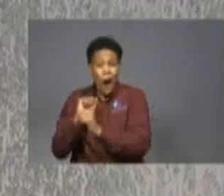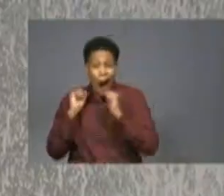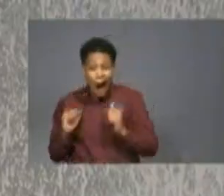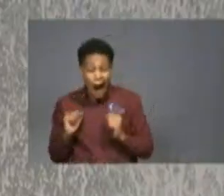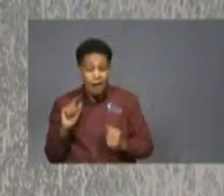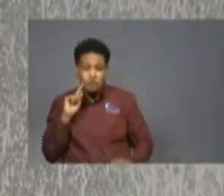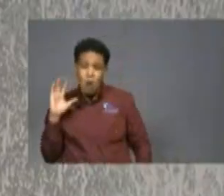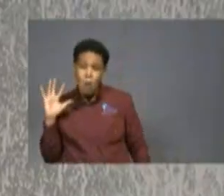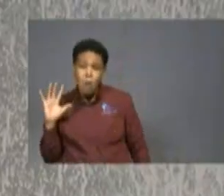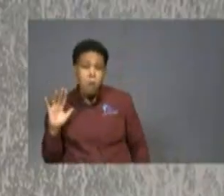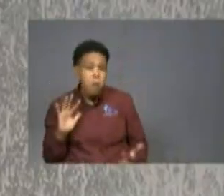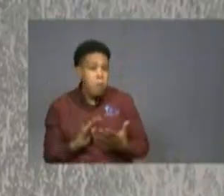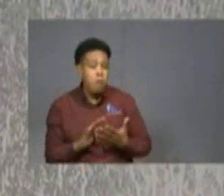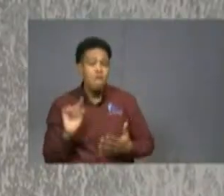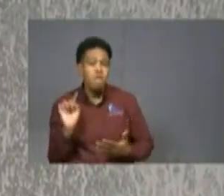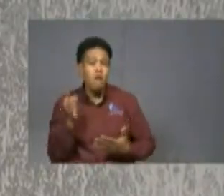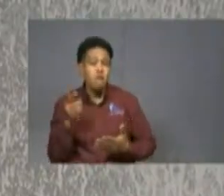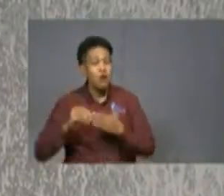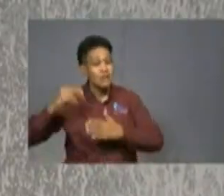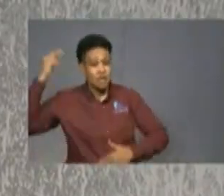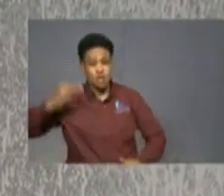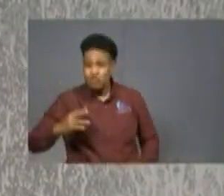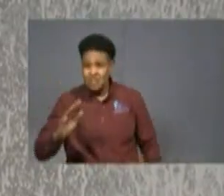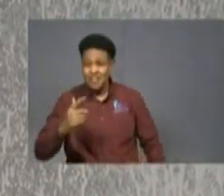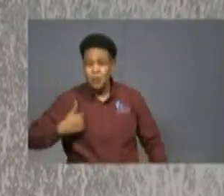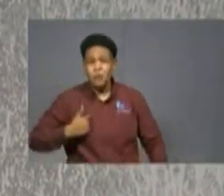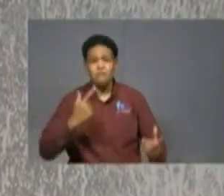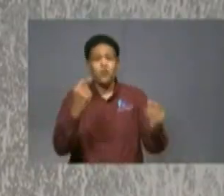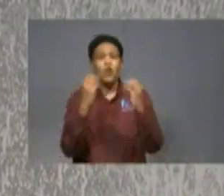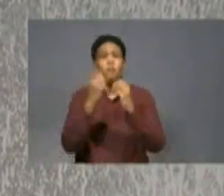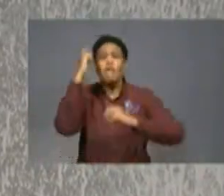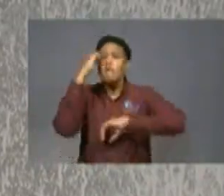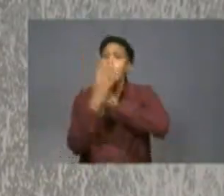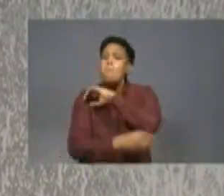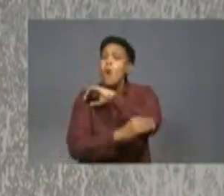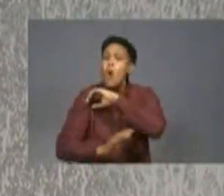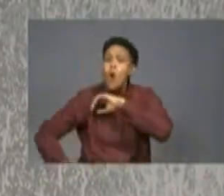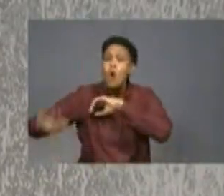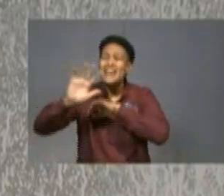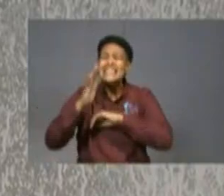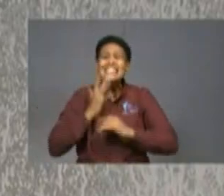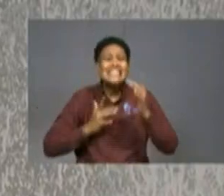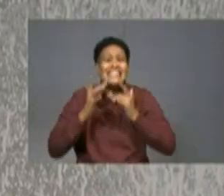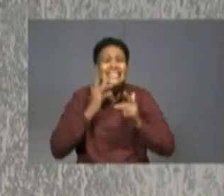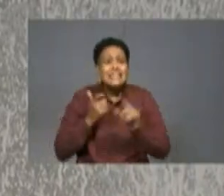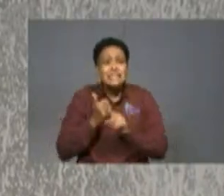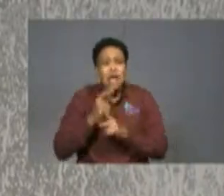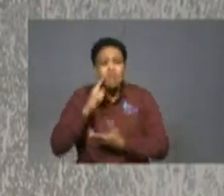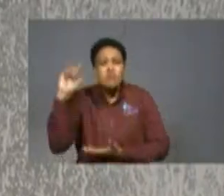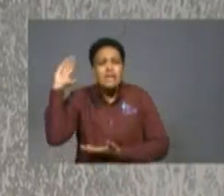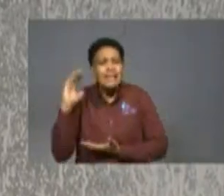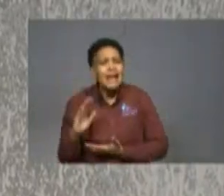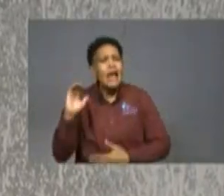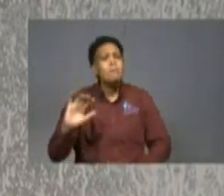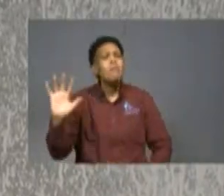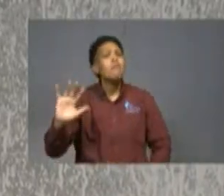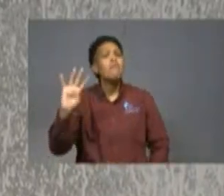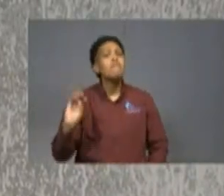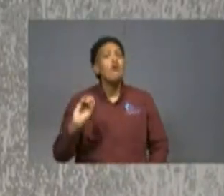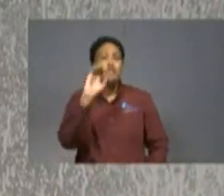it has ever been in history. We have done more for the poor. Poverty has declined by some